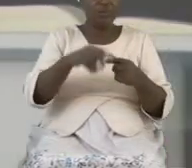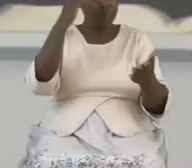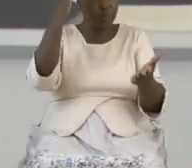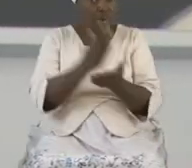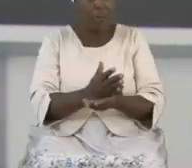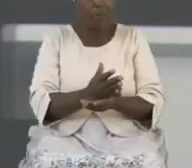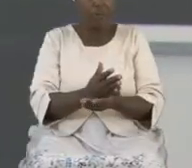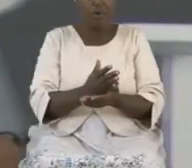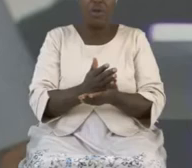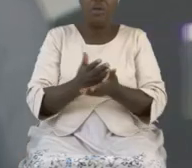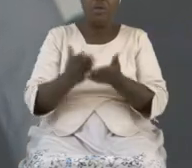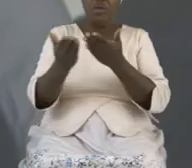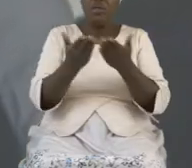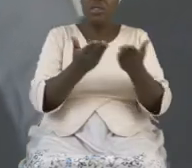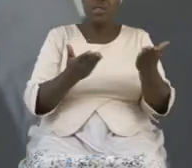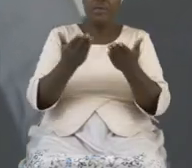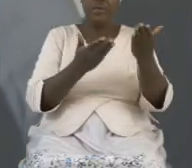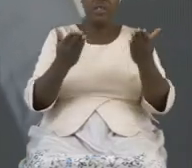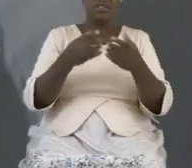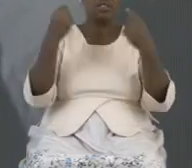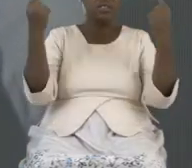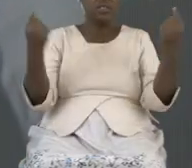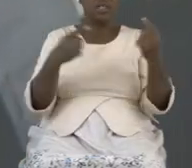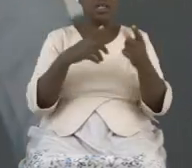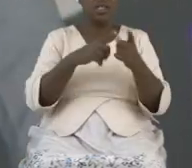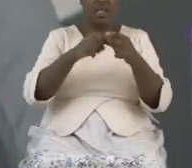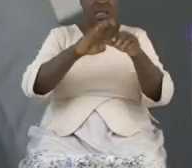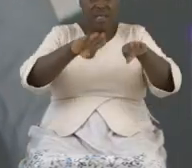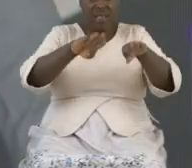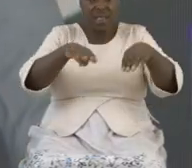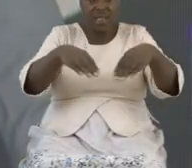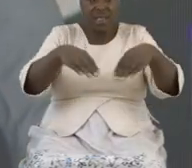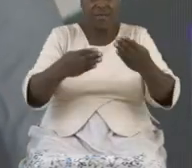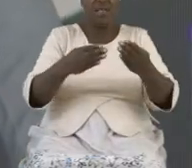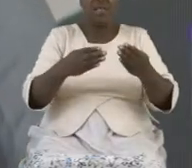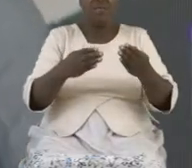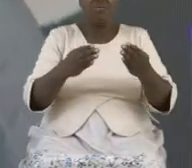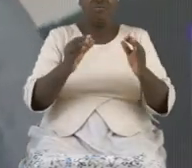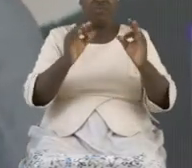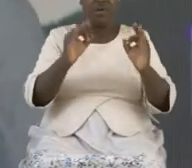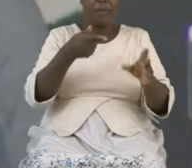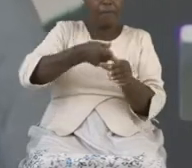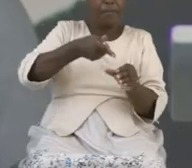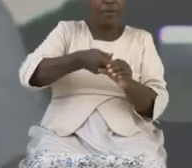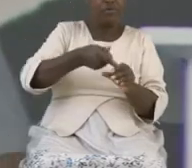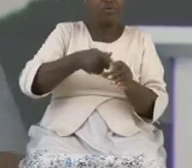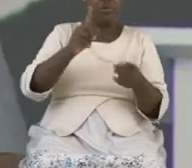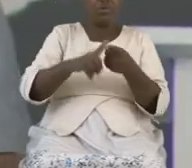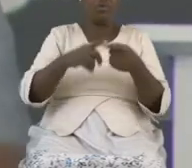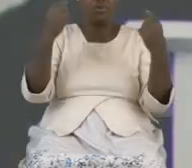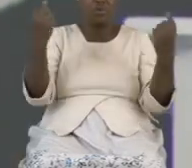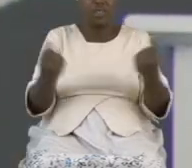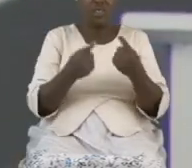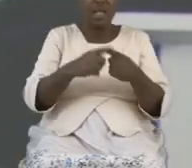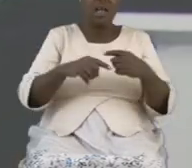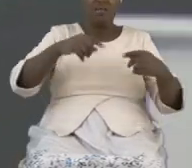servicing sin, and giving fuel to sin, and giving encouragement to sin, and practicing sin,